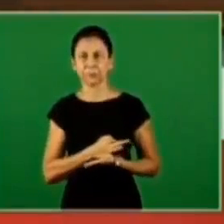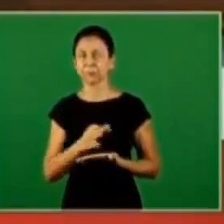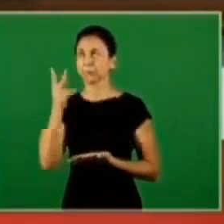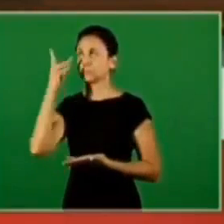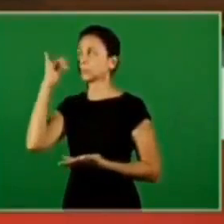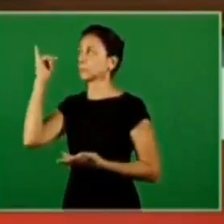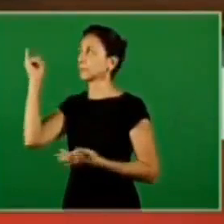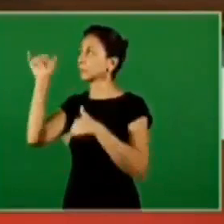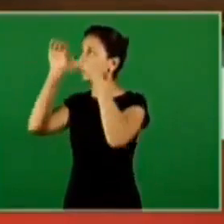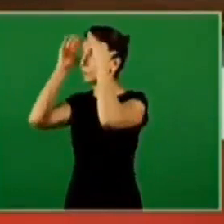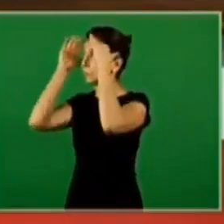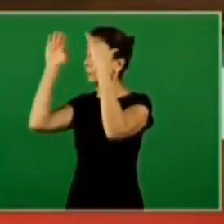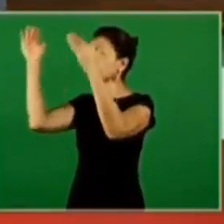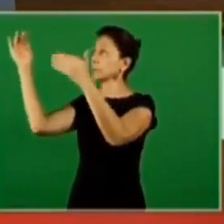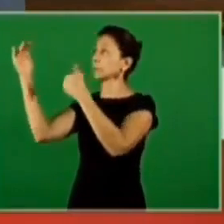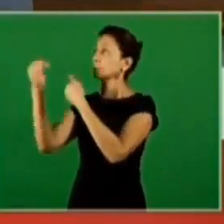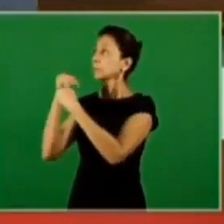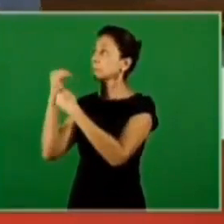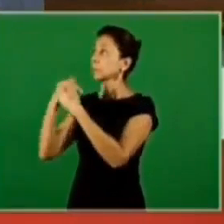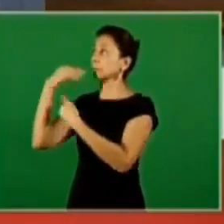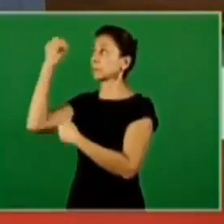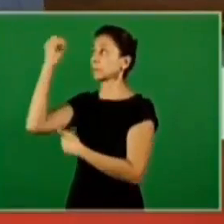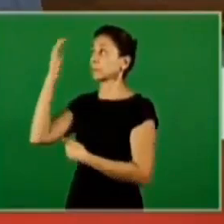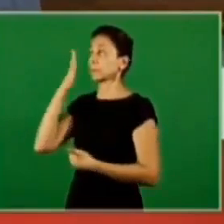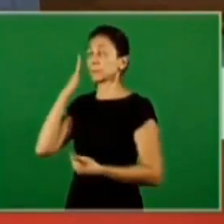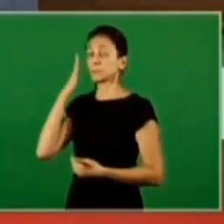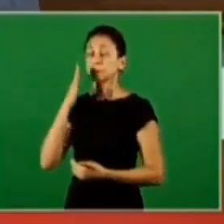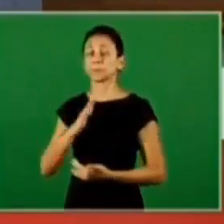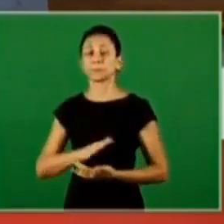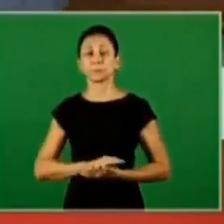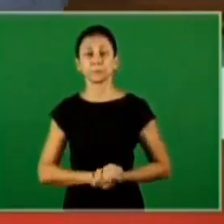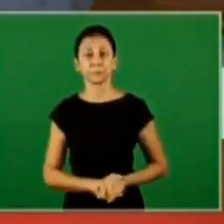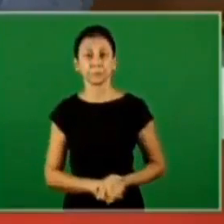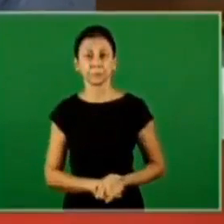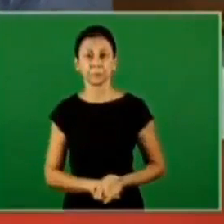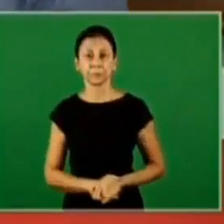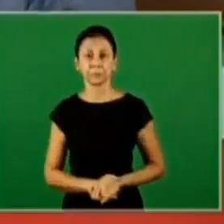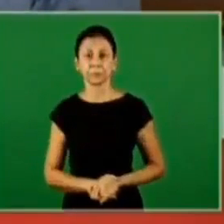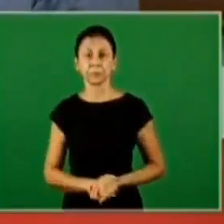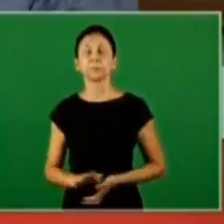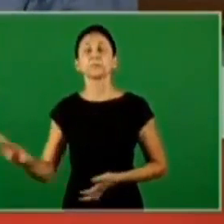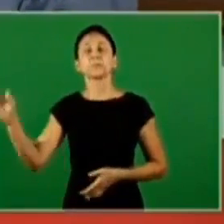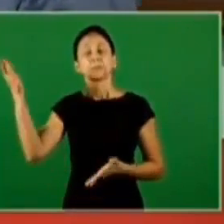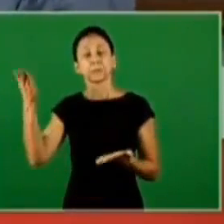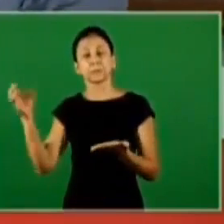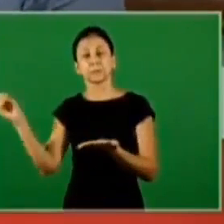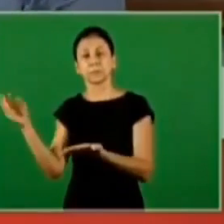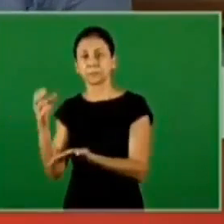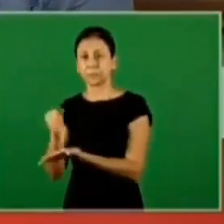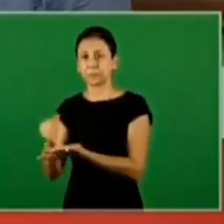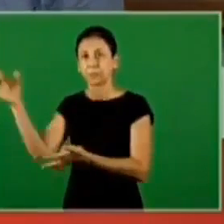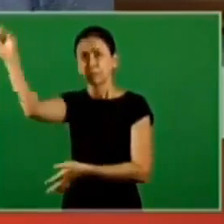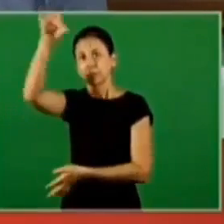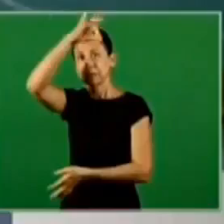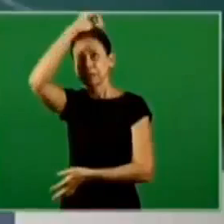the instruction of the Father. And here, faith is obeying the instruction of the Holy